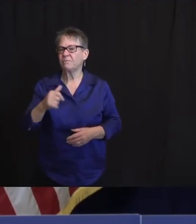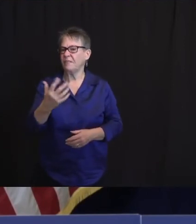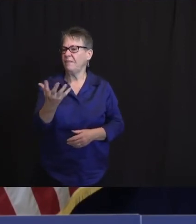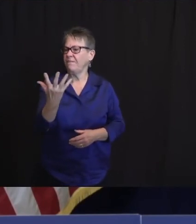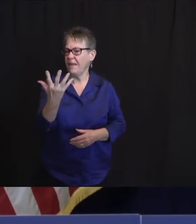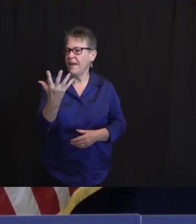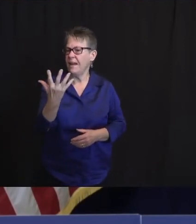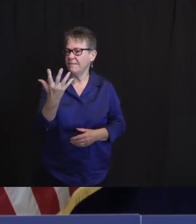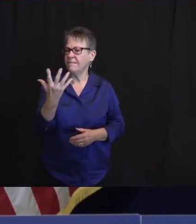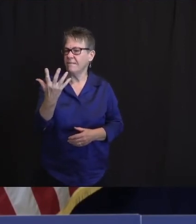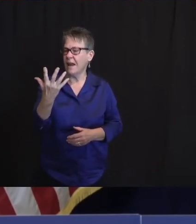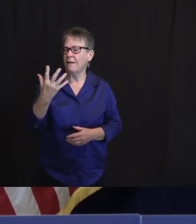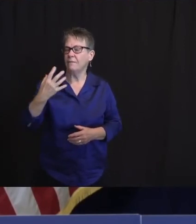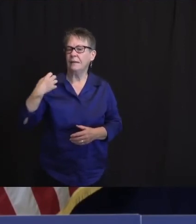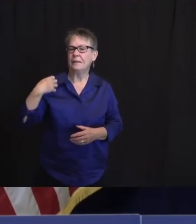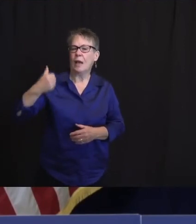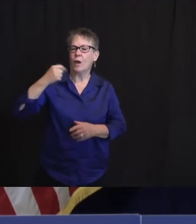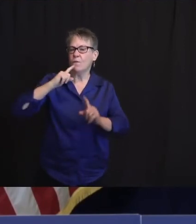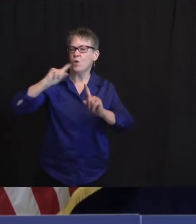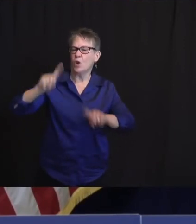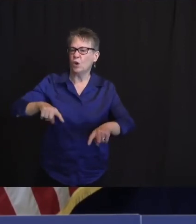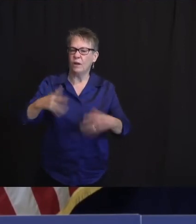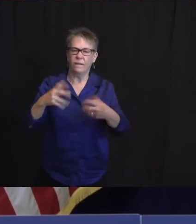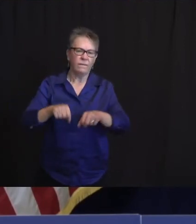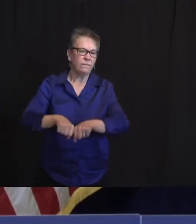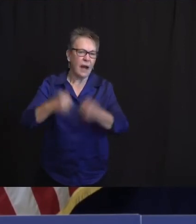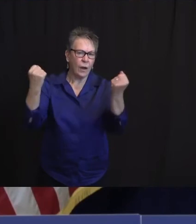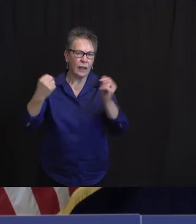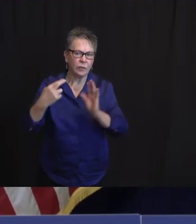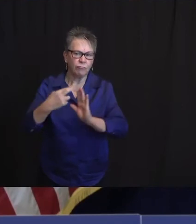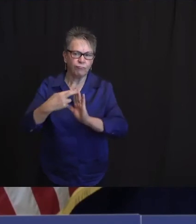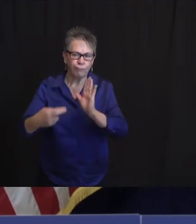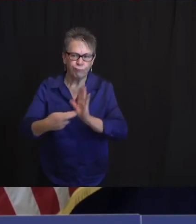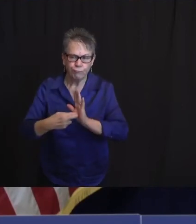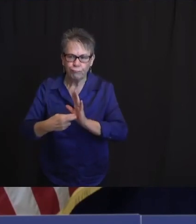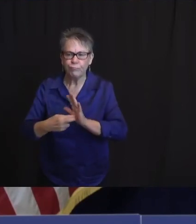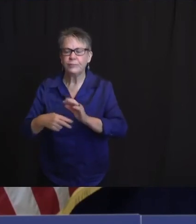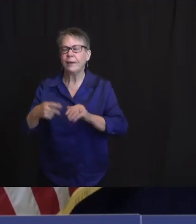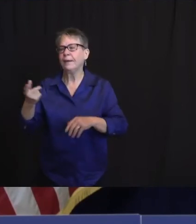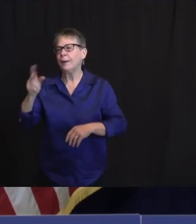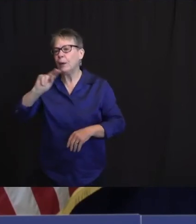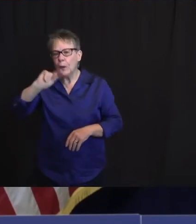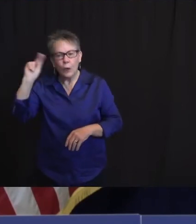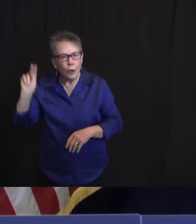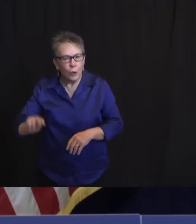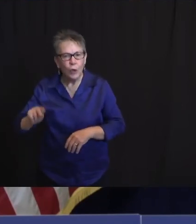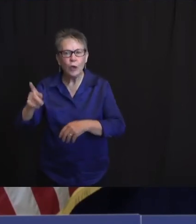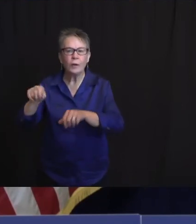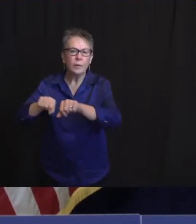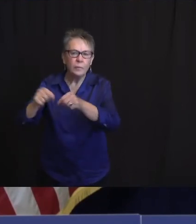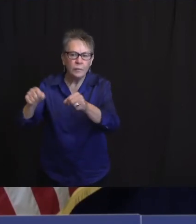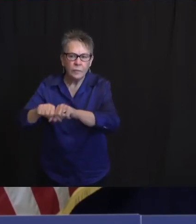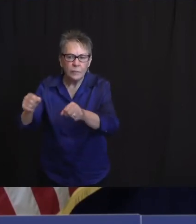was Gabo Hamo's Pork in Newark, cited for workers not wearing their masks. Star Divas Plus, also